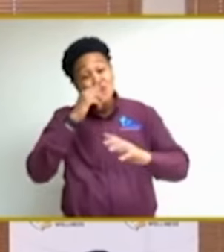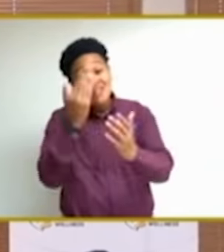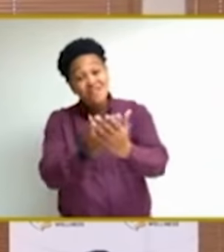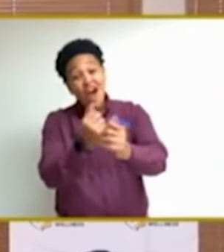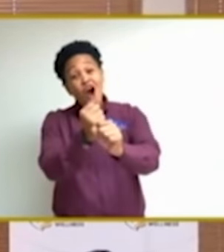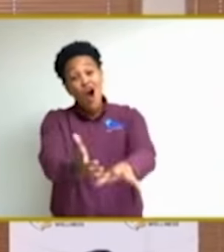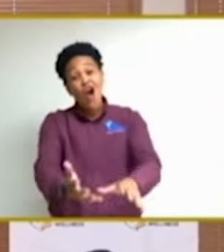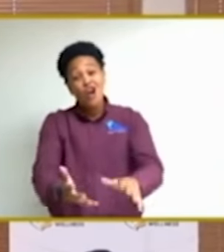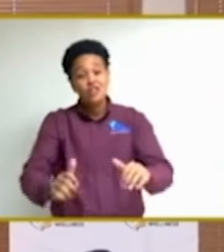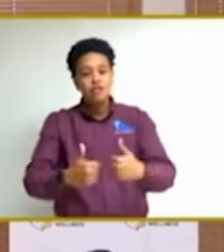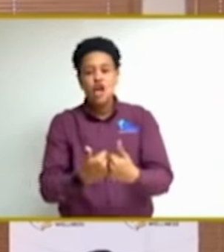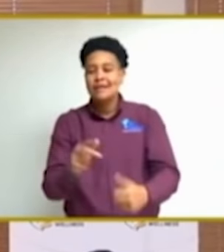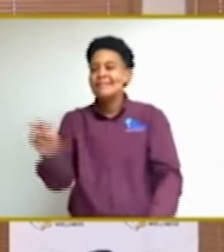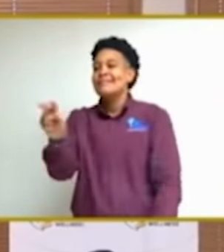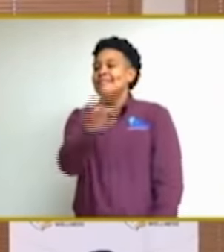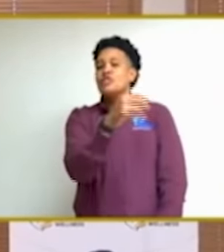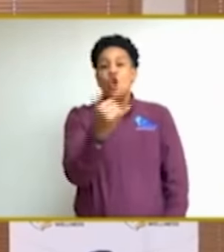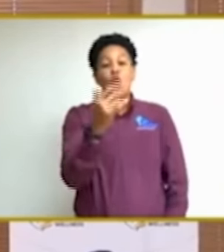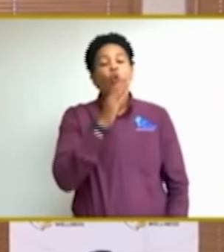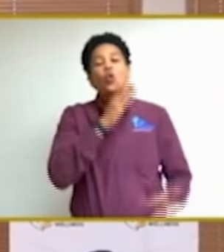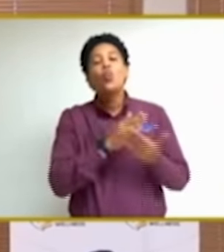substantially of the challenges that we're facing.